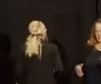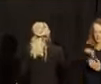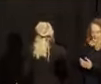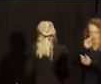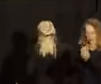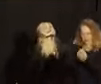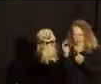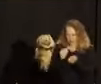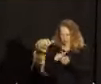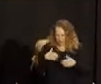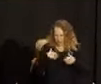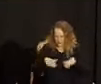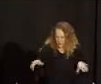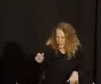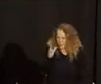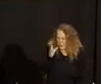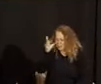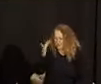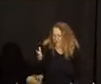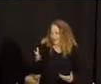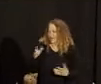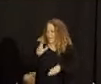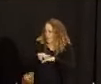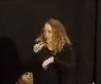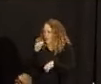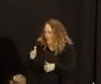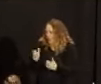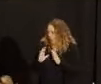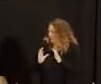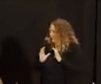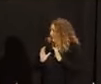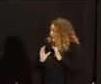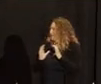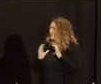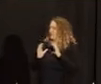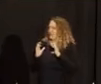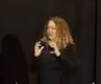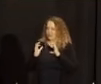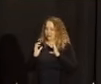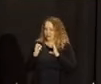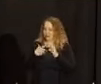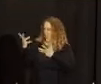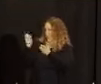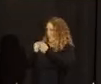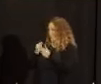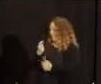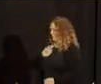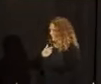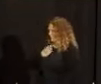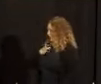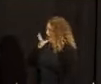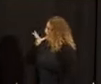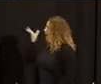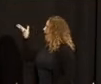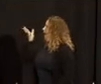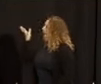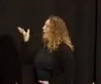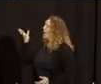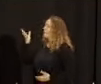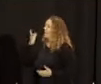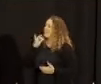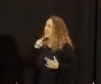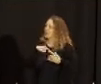had children, and of course, that wasn't a conversation that I could really have with my own mom. And this speaks to the